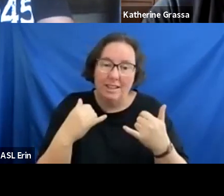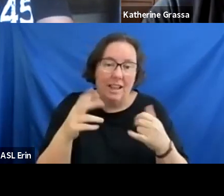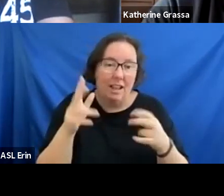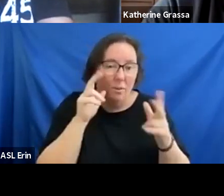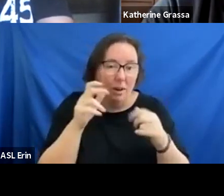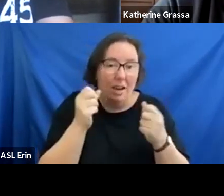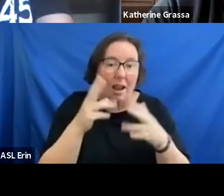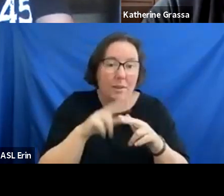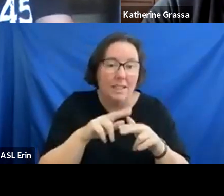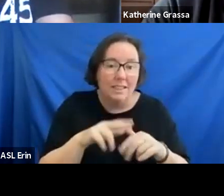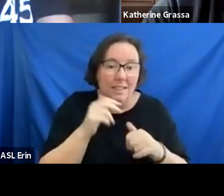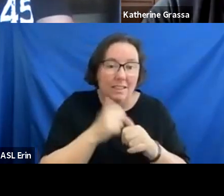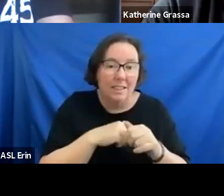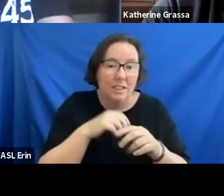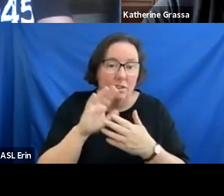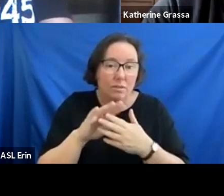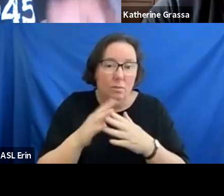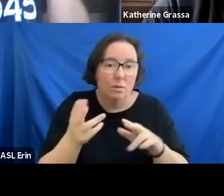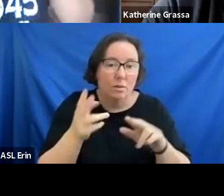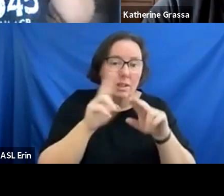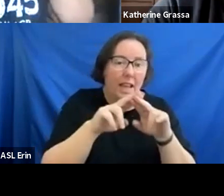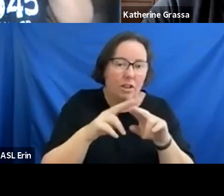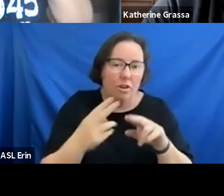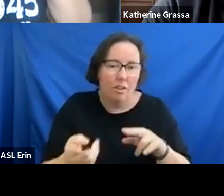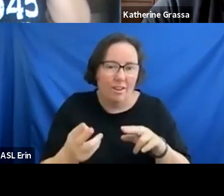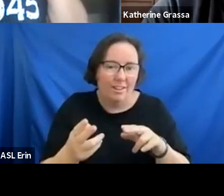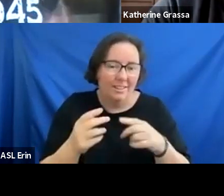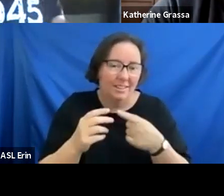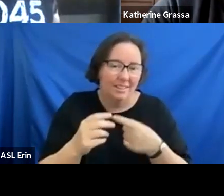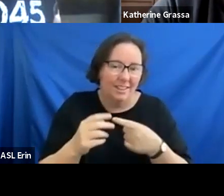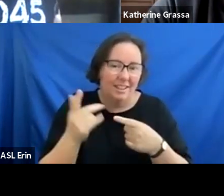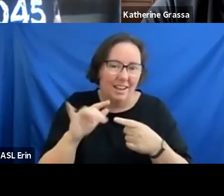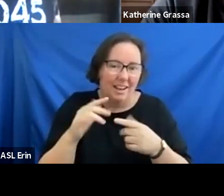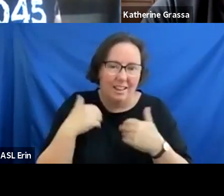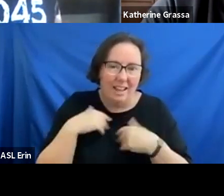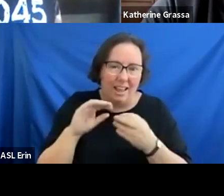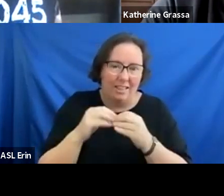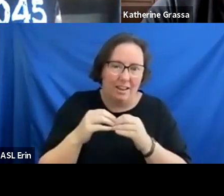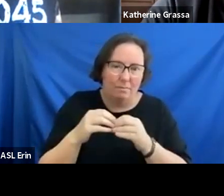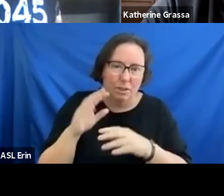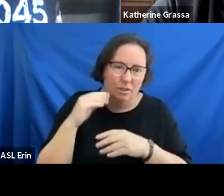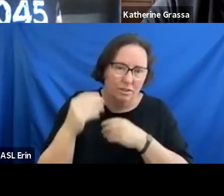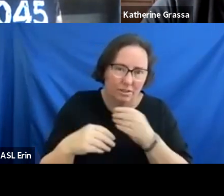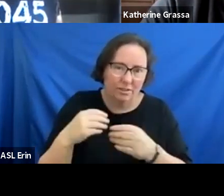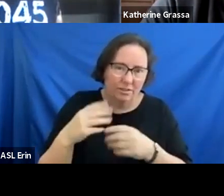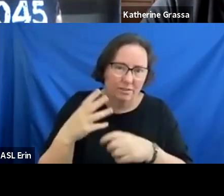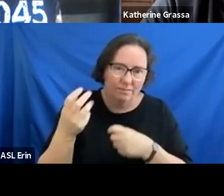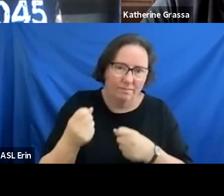seats Ascending School, quote, gained or lost this year, as if those historic numbers are somehow intrinsic